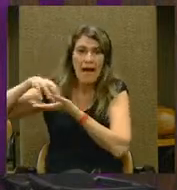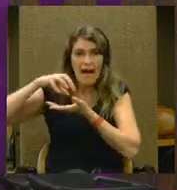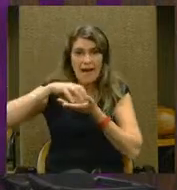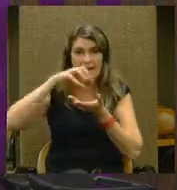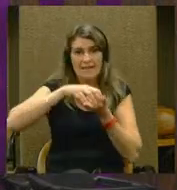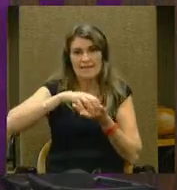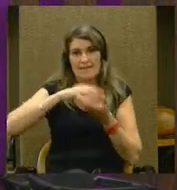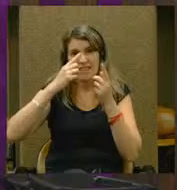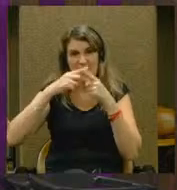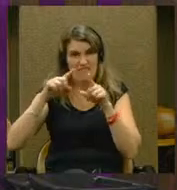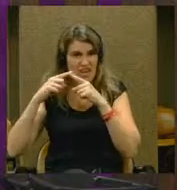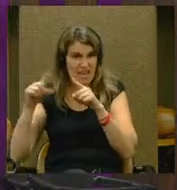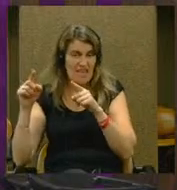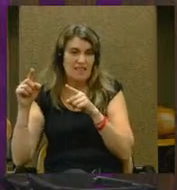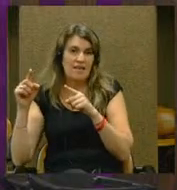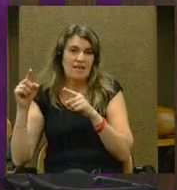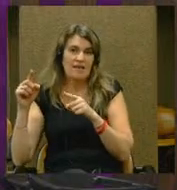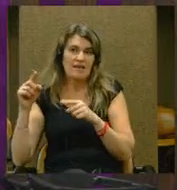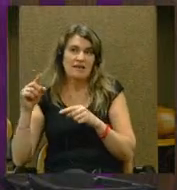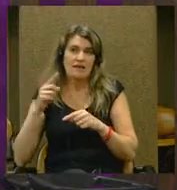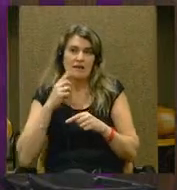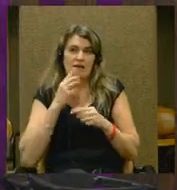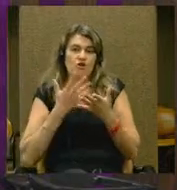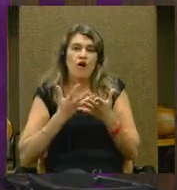We have to look at this globally,